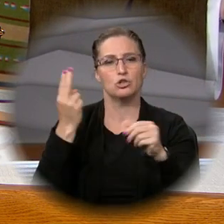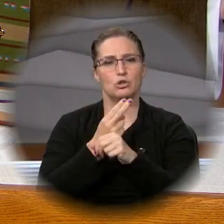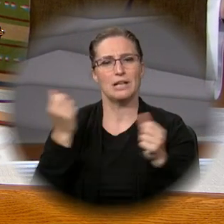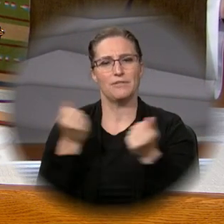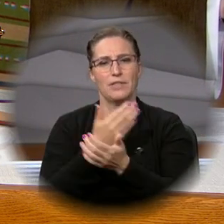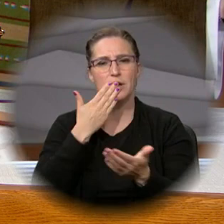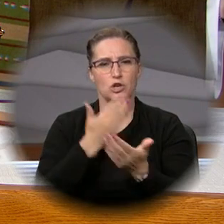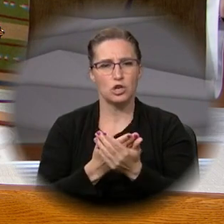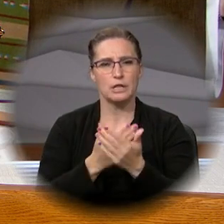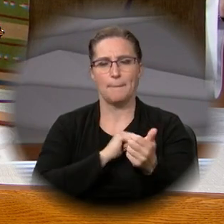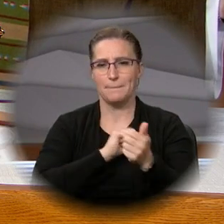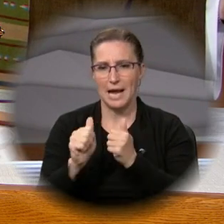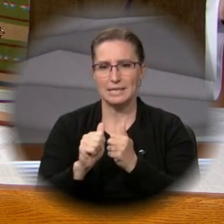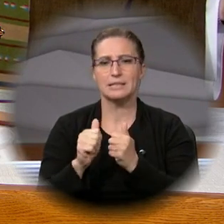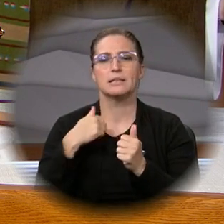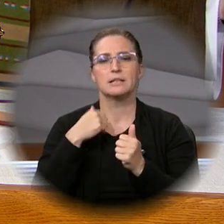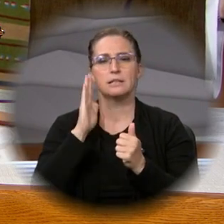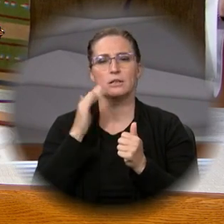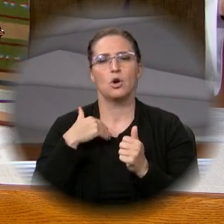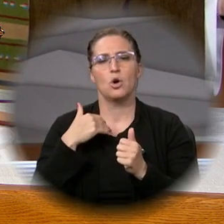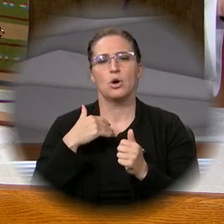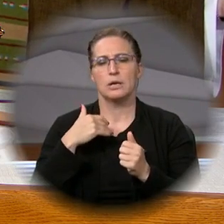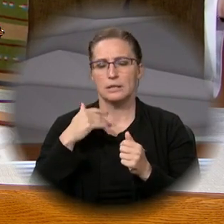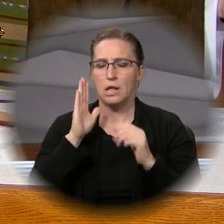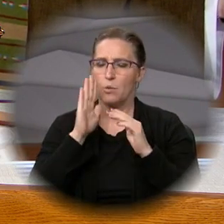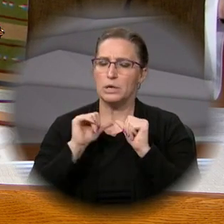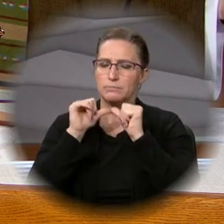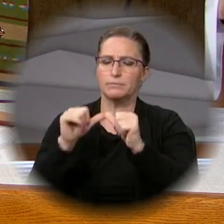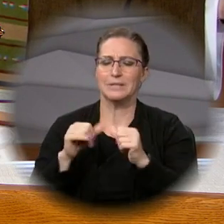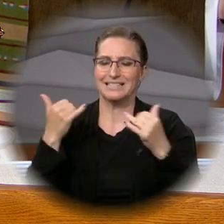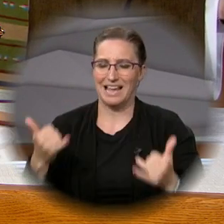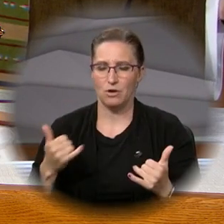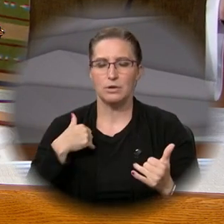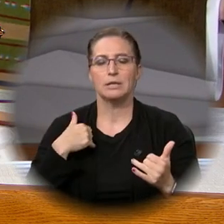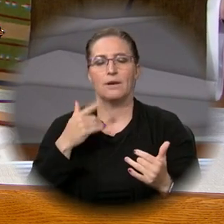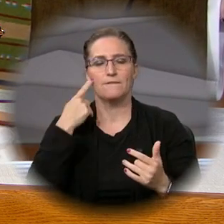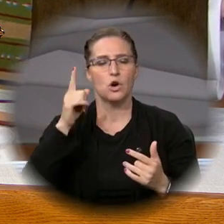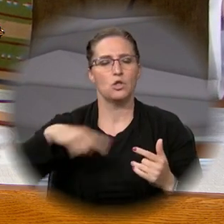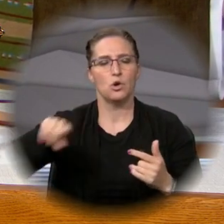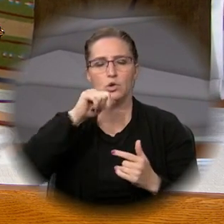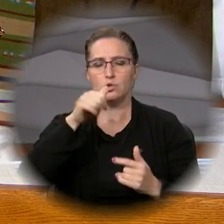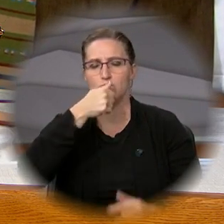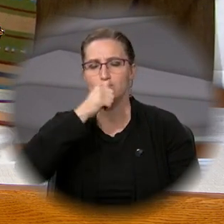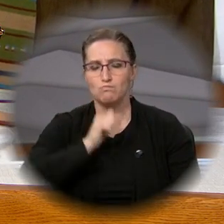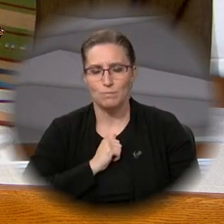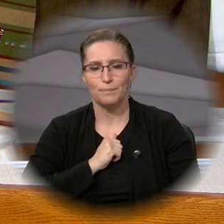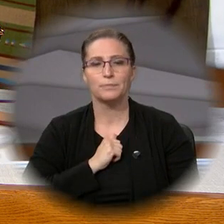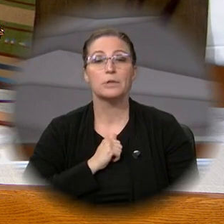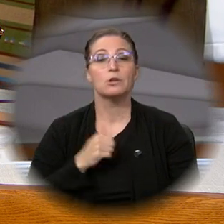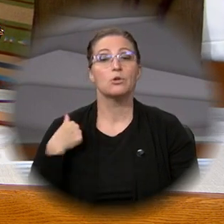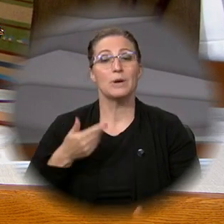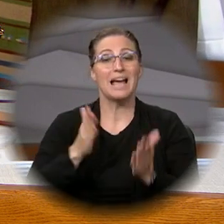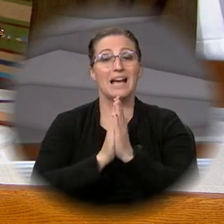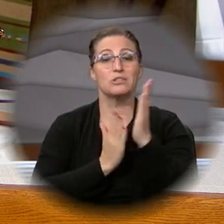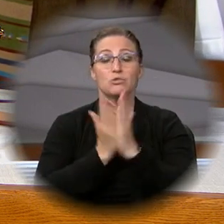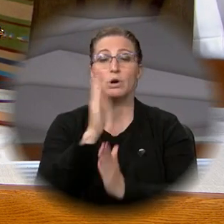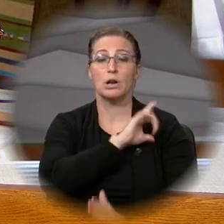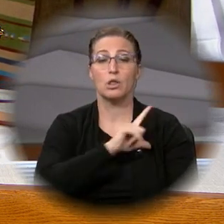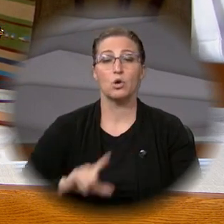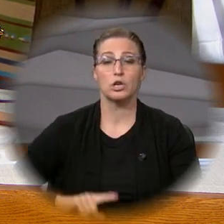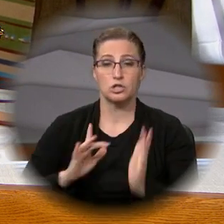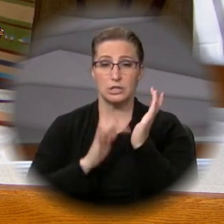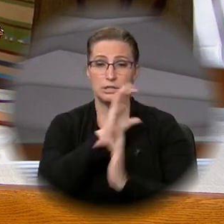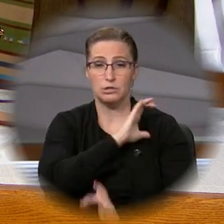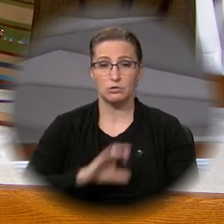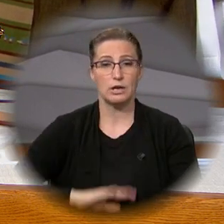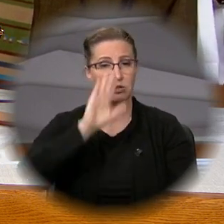that pass in such a way as to hold fast even now to those that ever endure. We ask this through our Lord Jesus